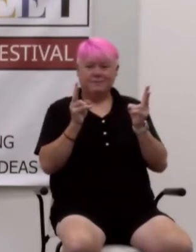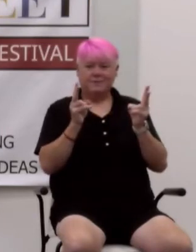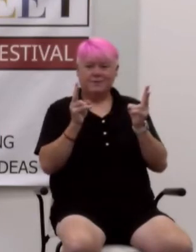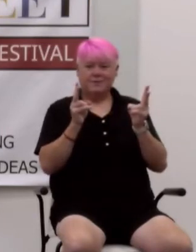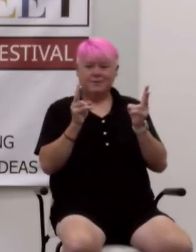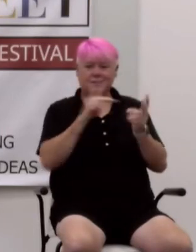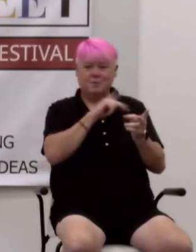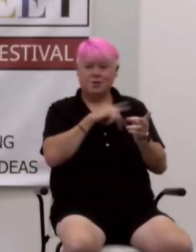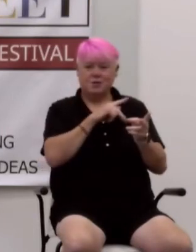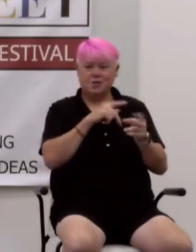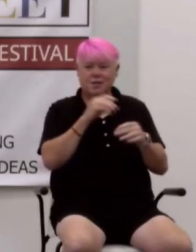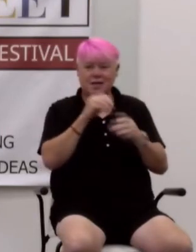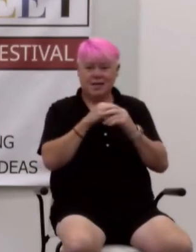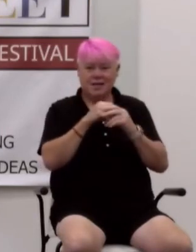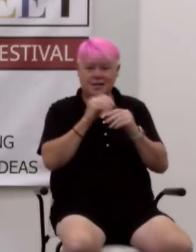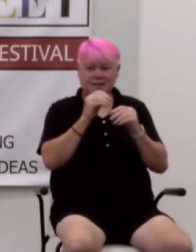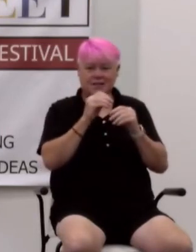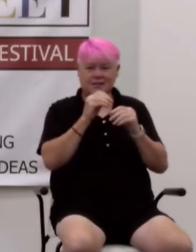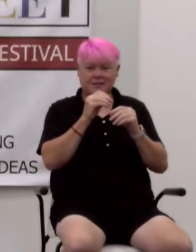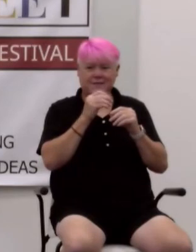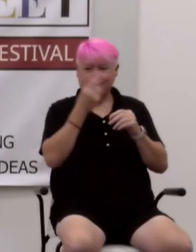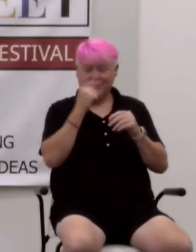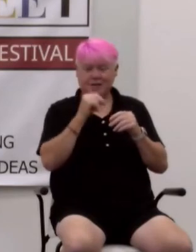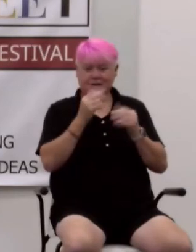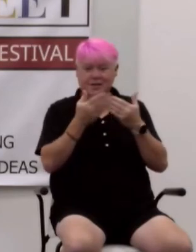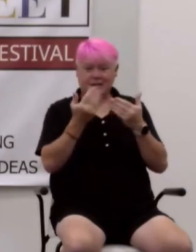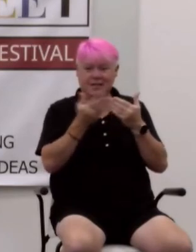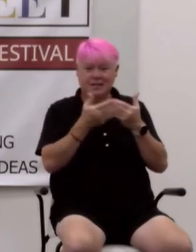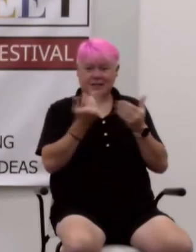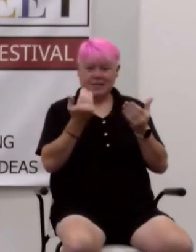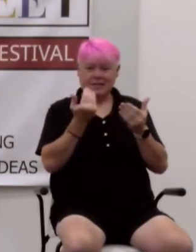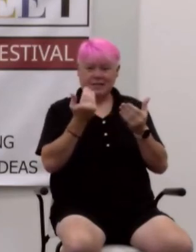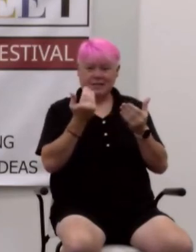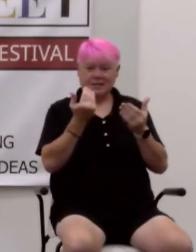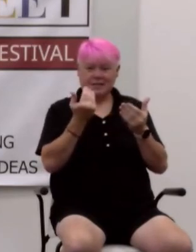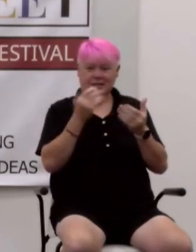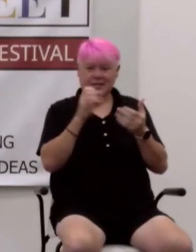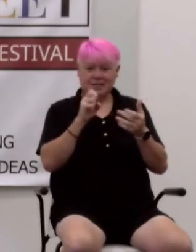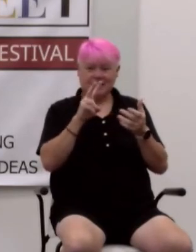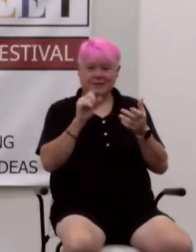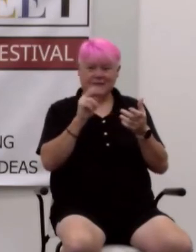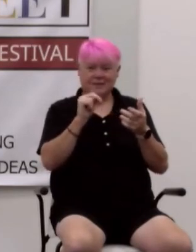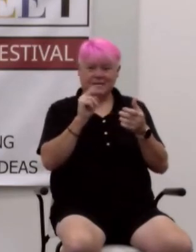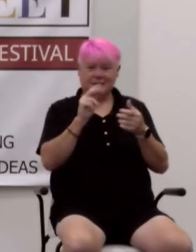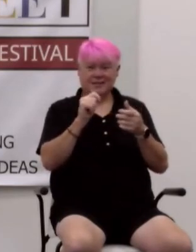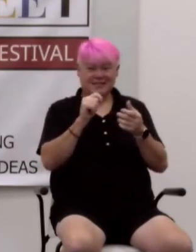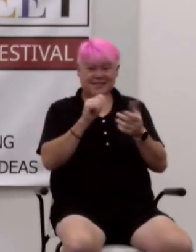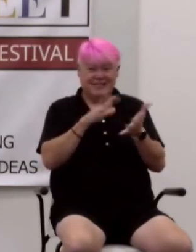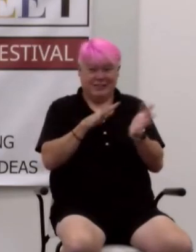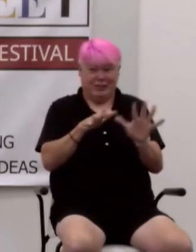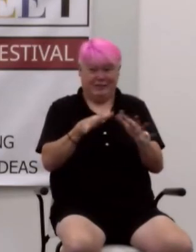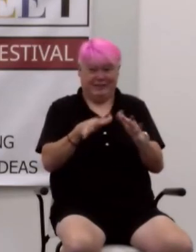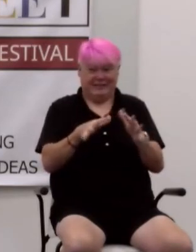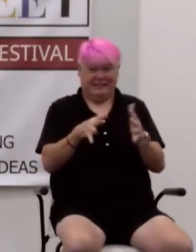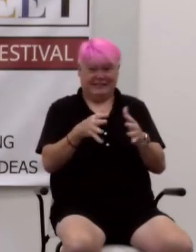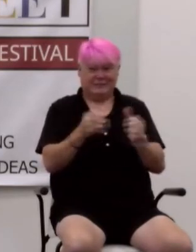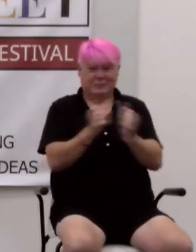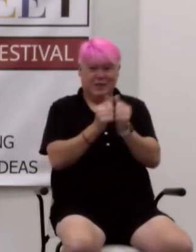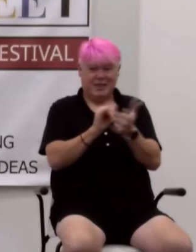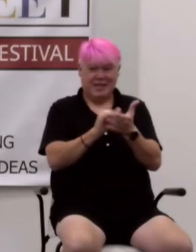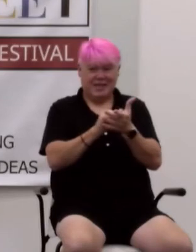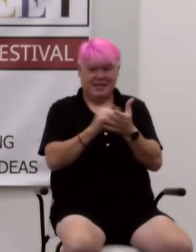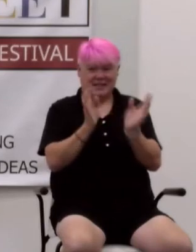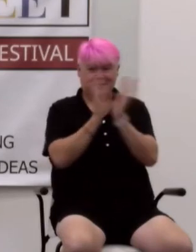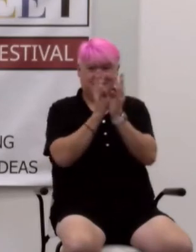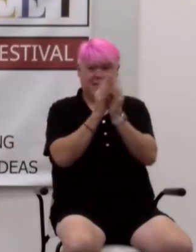personal and intimate and fun and easy kind of event, but I get nervous. People get nervous just doing a Zoom meeting. We all